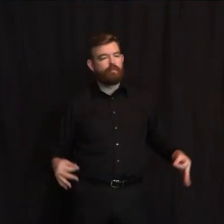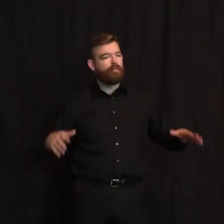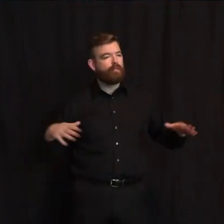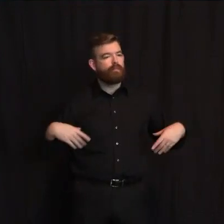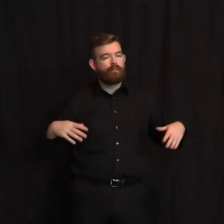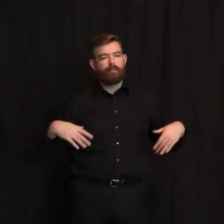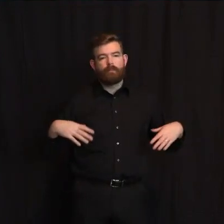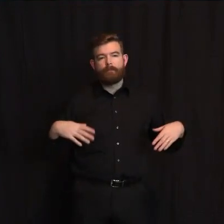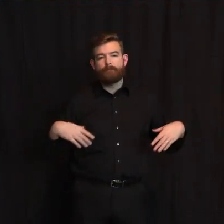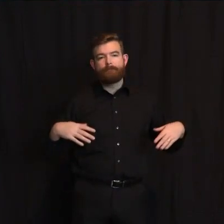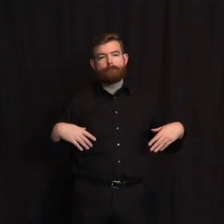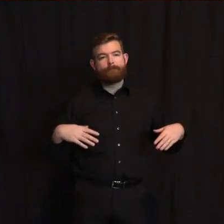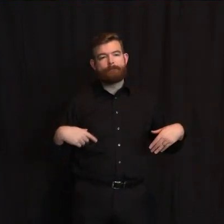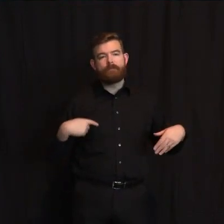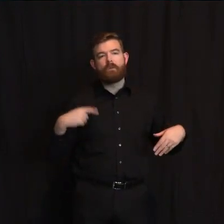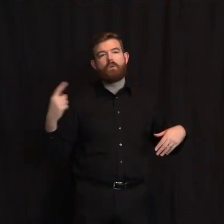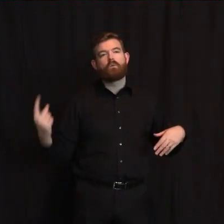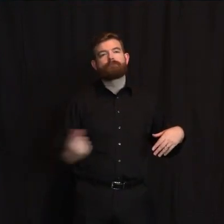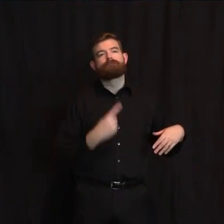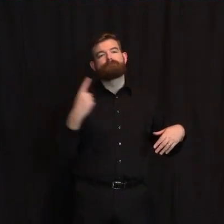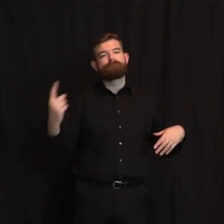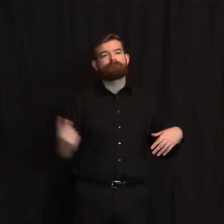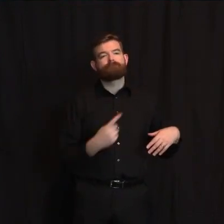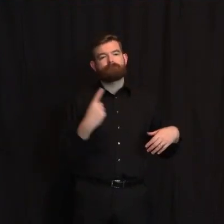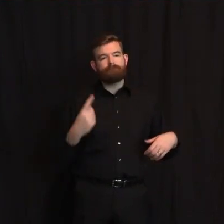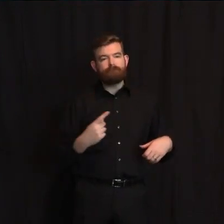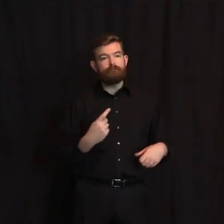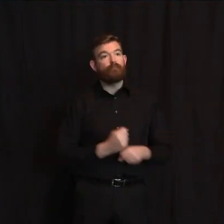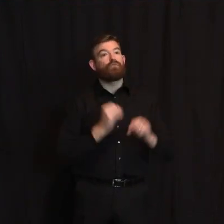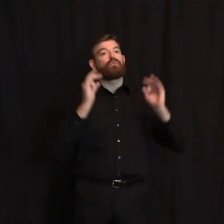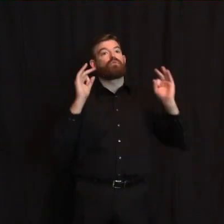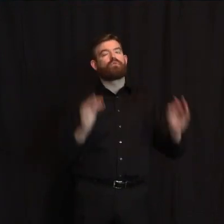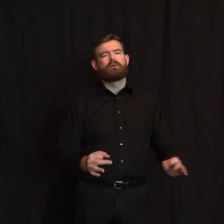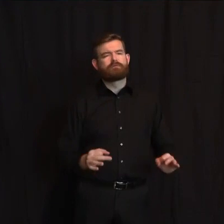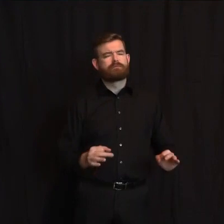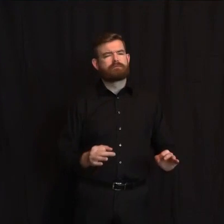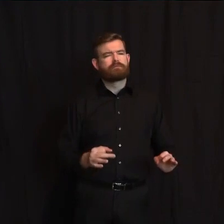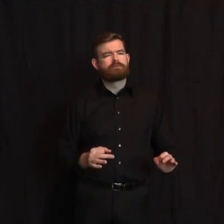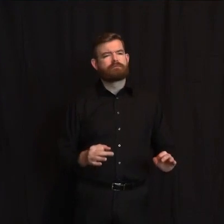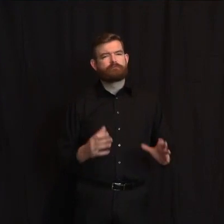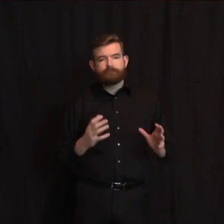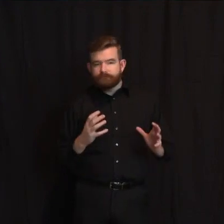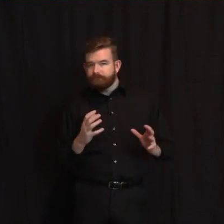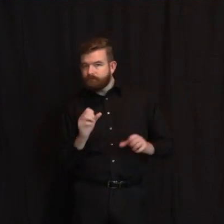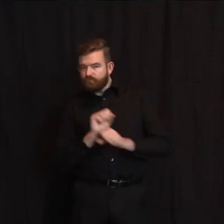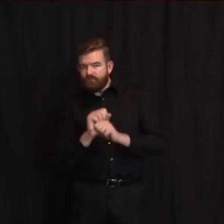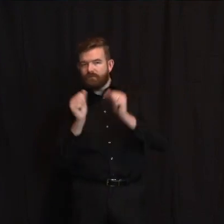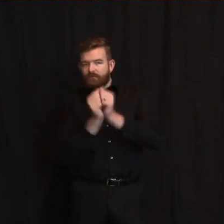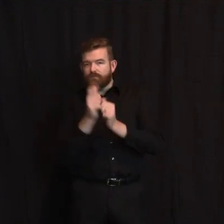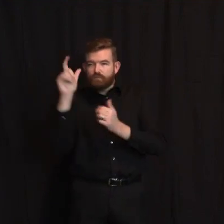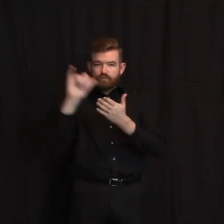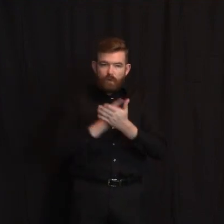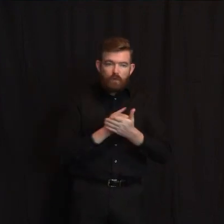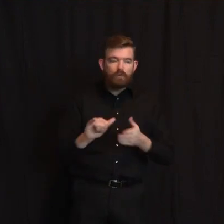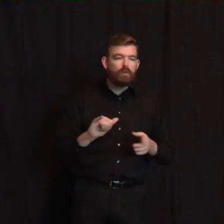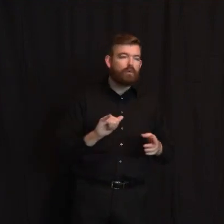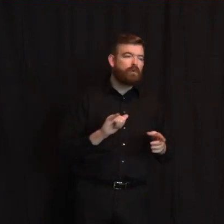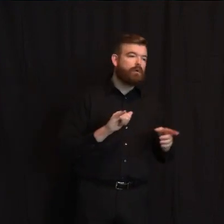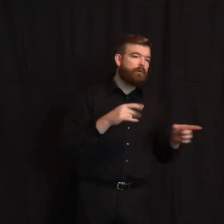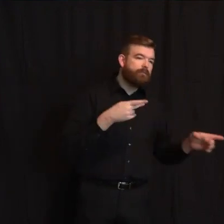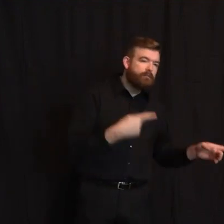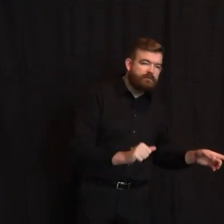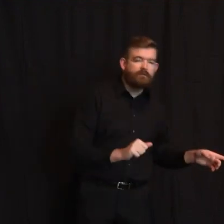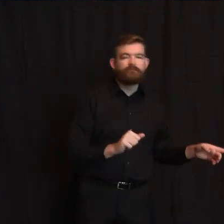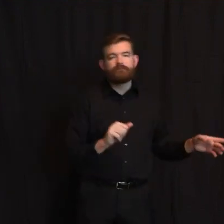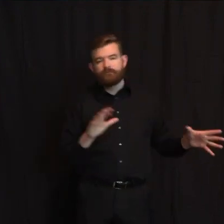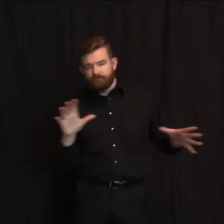steps we've taken, to be able to have some harmony in the region would be a good thing. So I'd share that sentiment